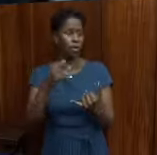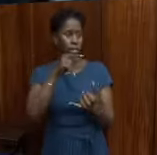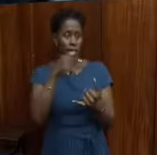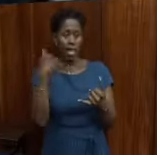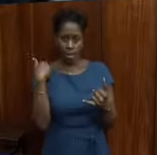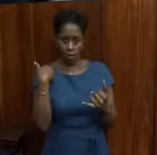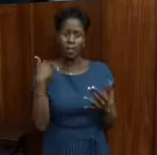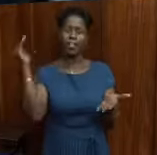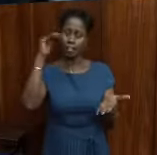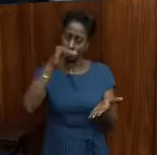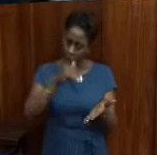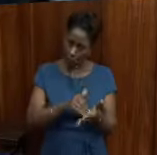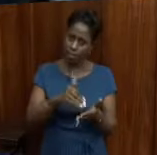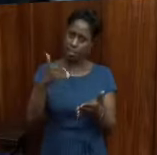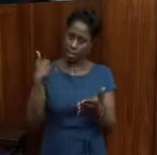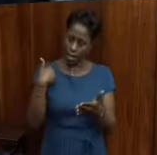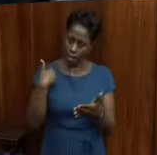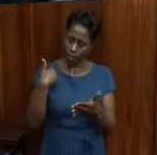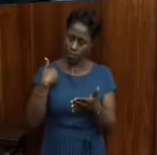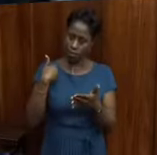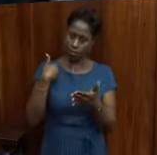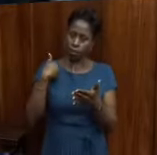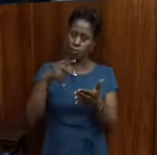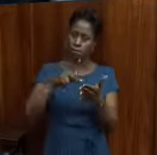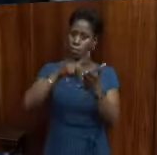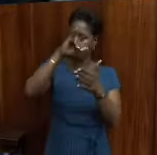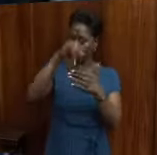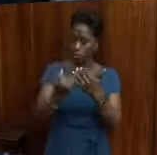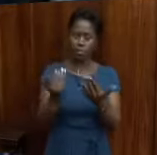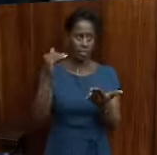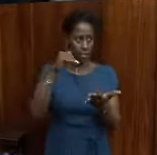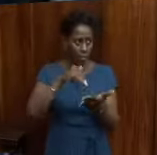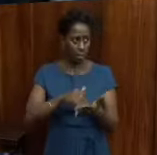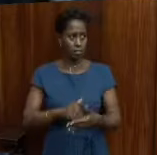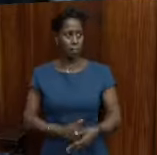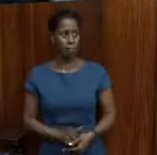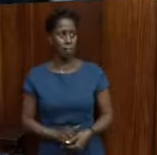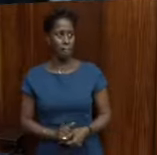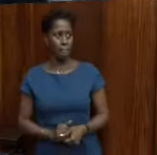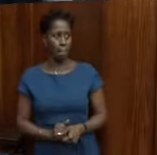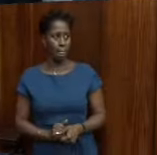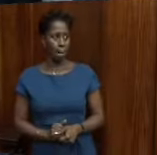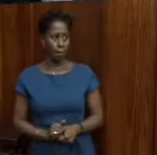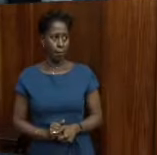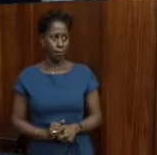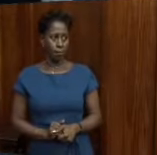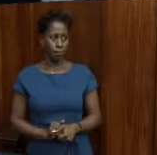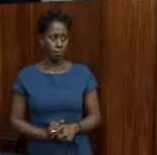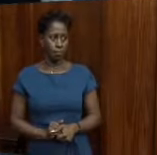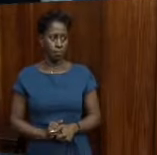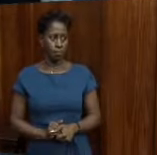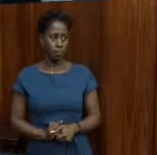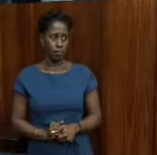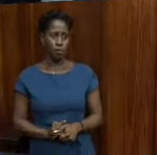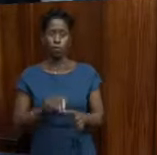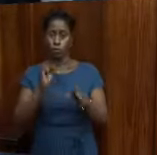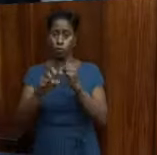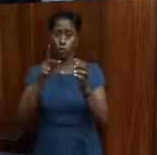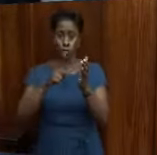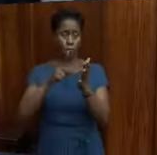project with the support of a guarantee from the World Bank to a private firm, and it's expected that the